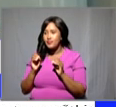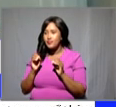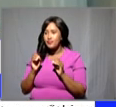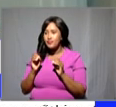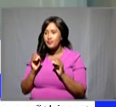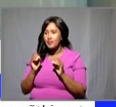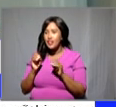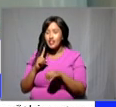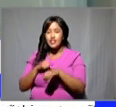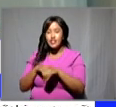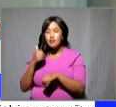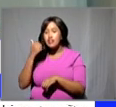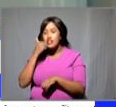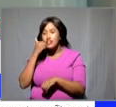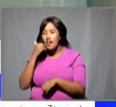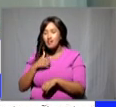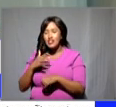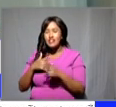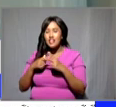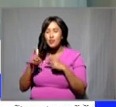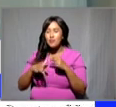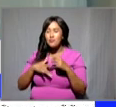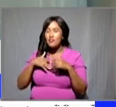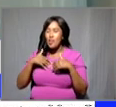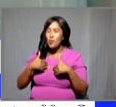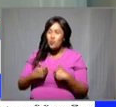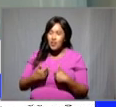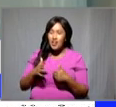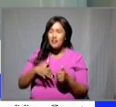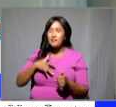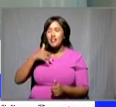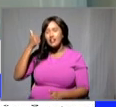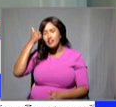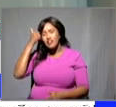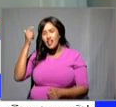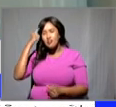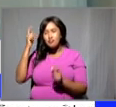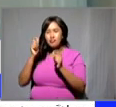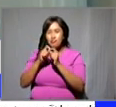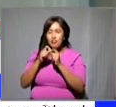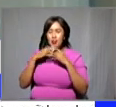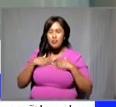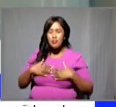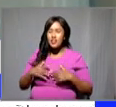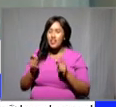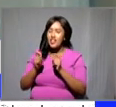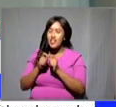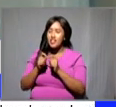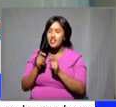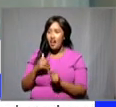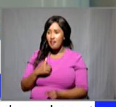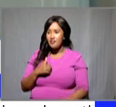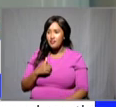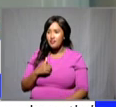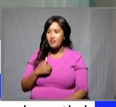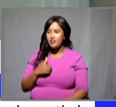really darwara dabereria kunogerera kuiguo rugare kurio ni mutwe na guturo ni mwiri. Body aches. The thing I wanted to say